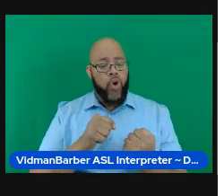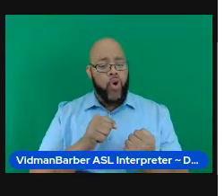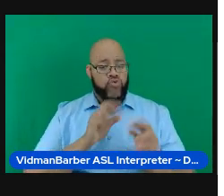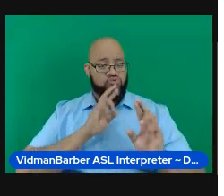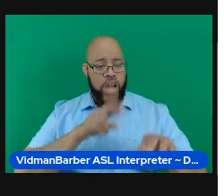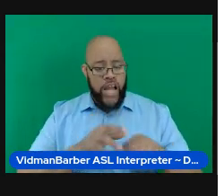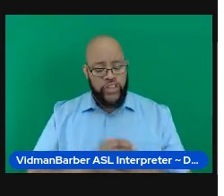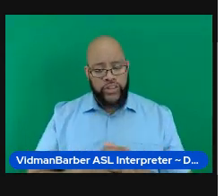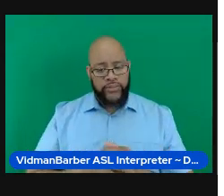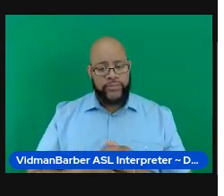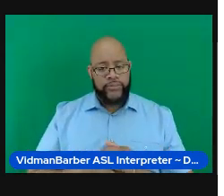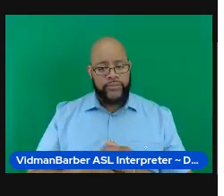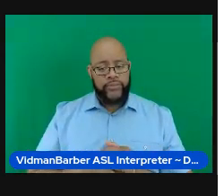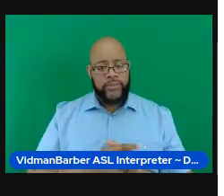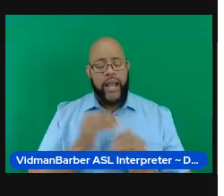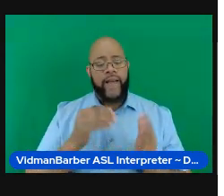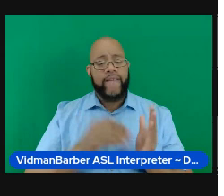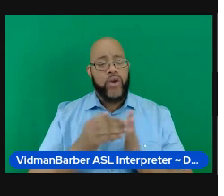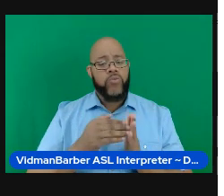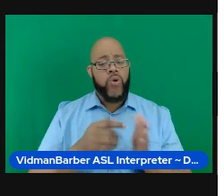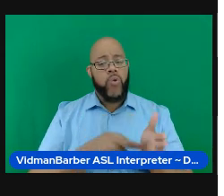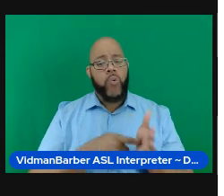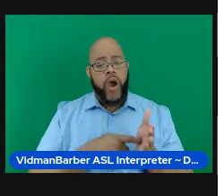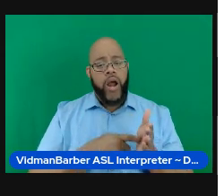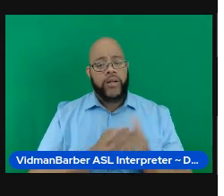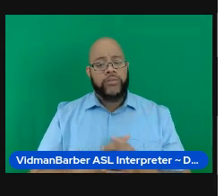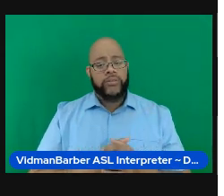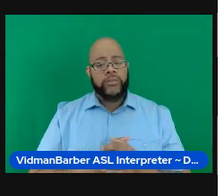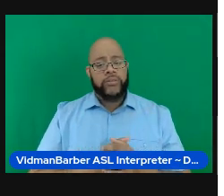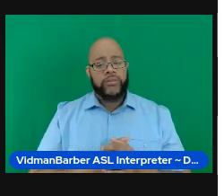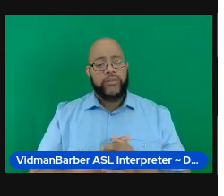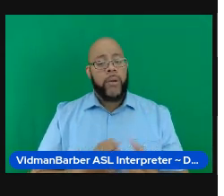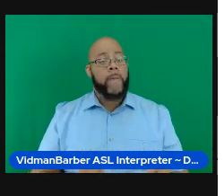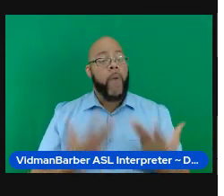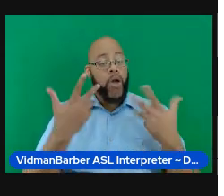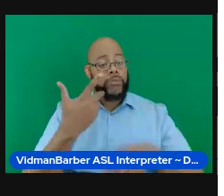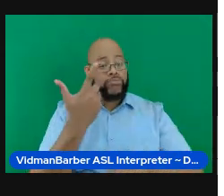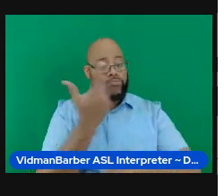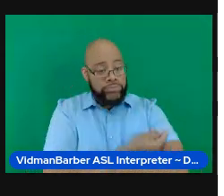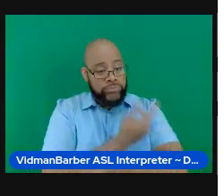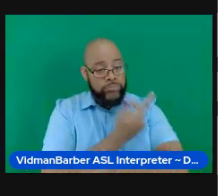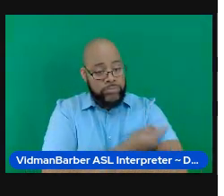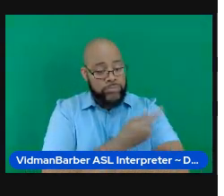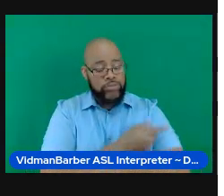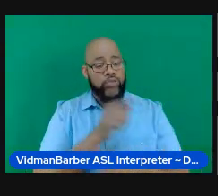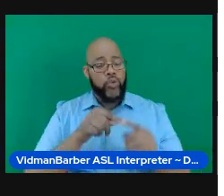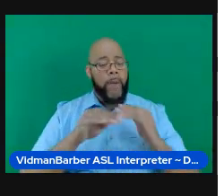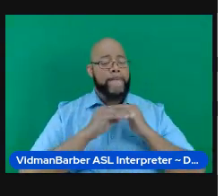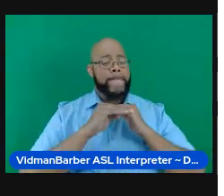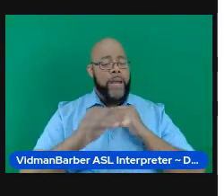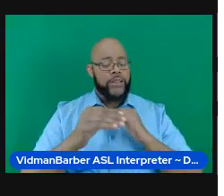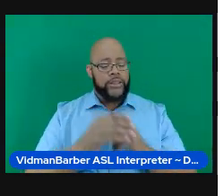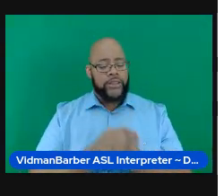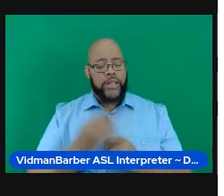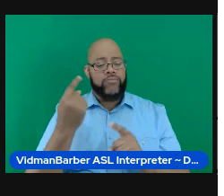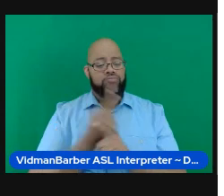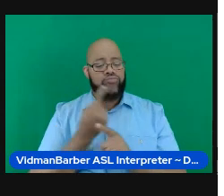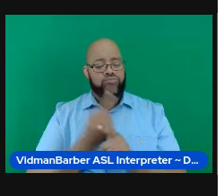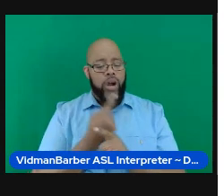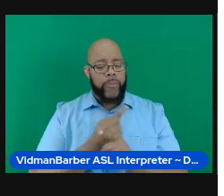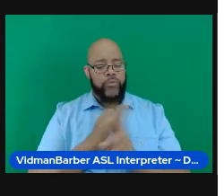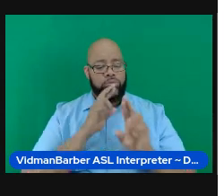reactions and frequently require multiple inoculations to maintain a proper immune